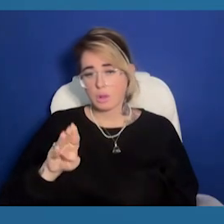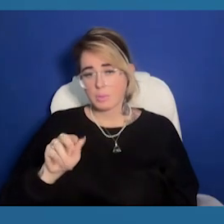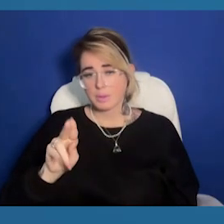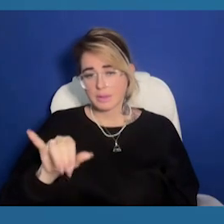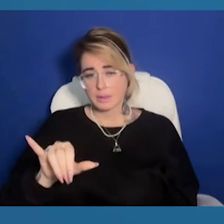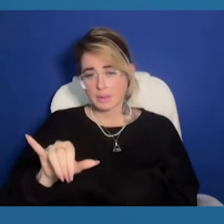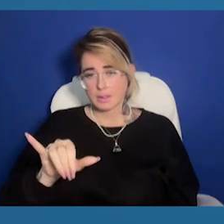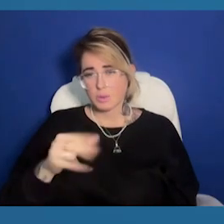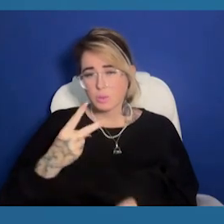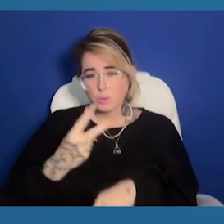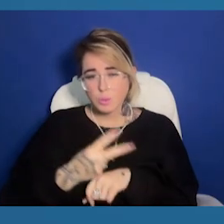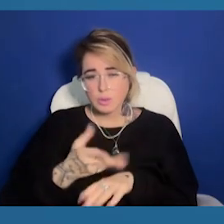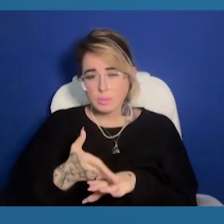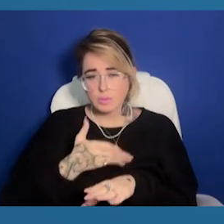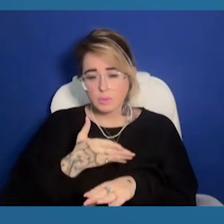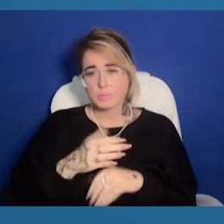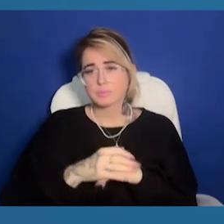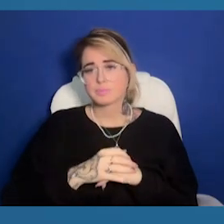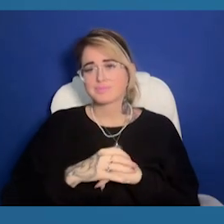days before.